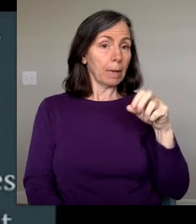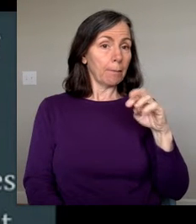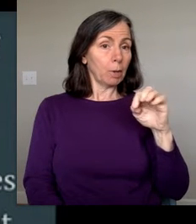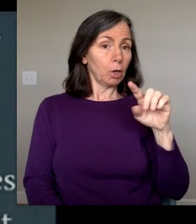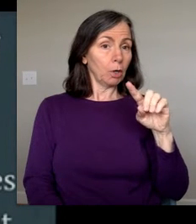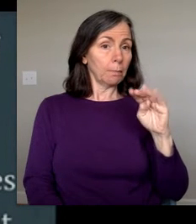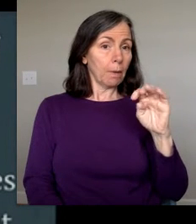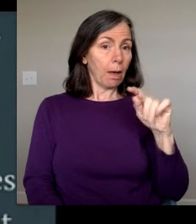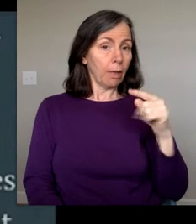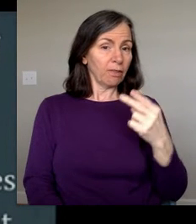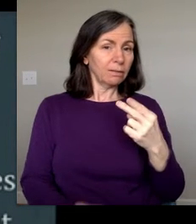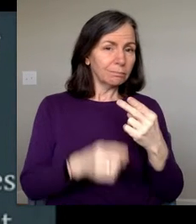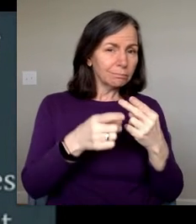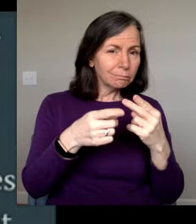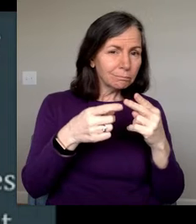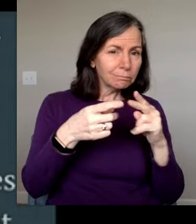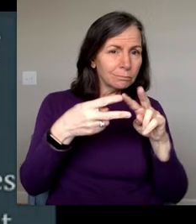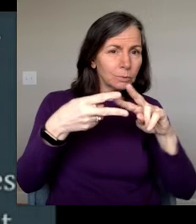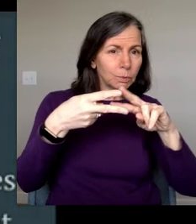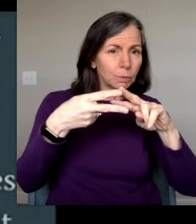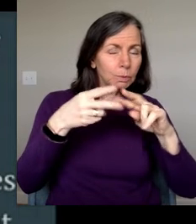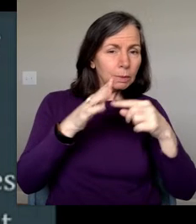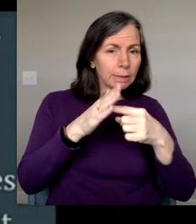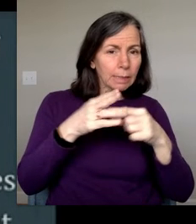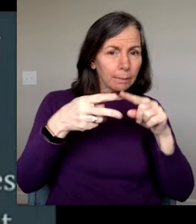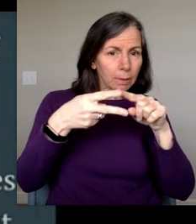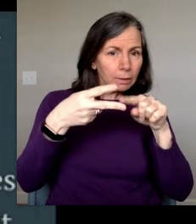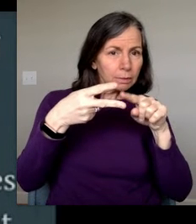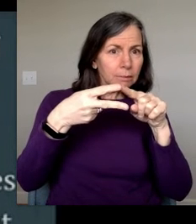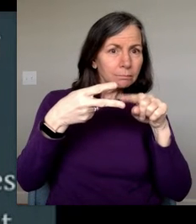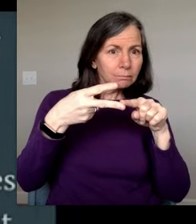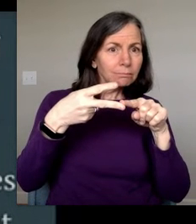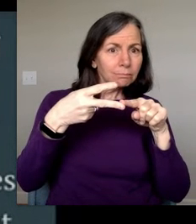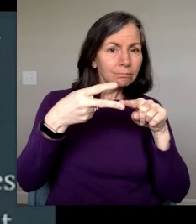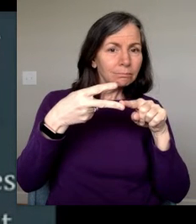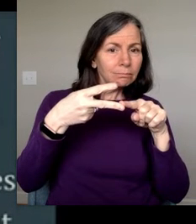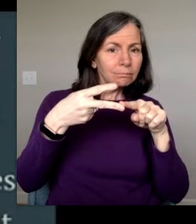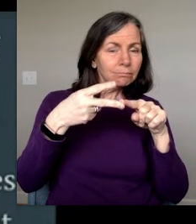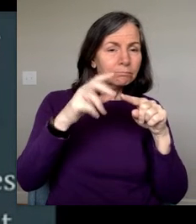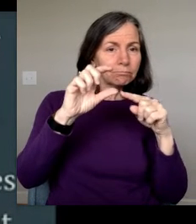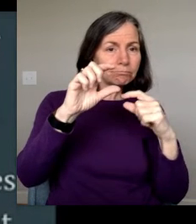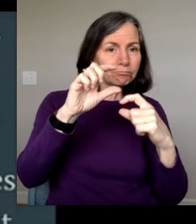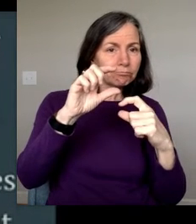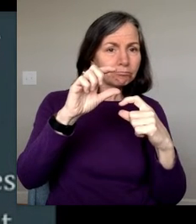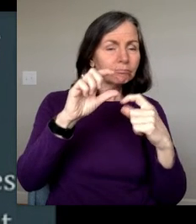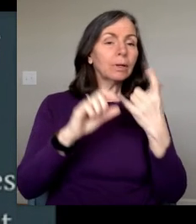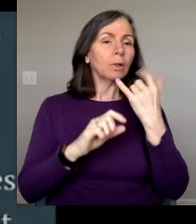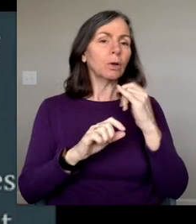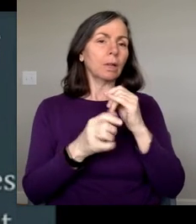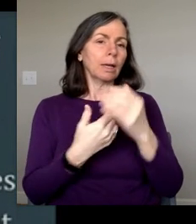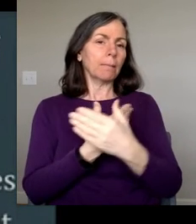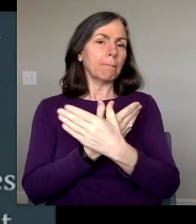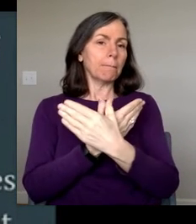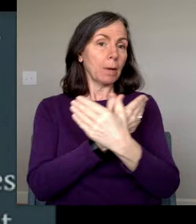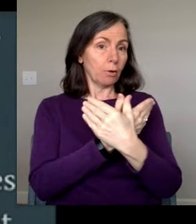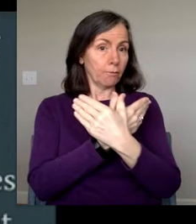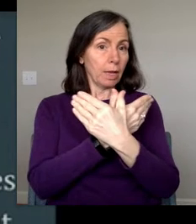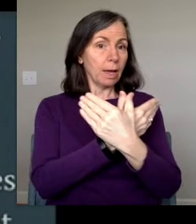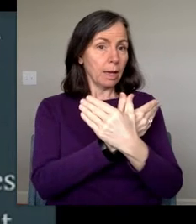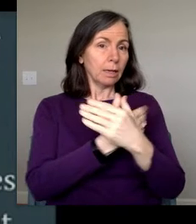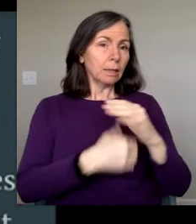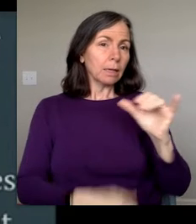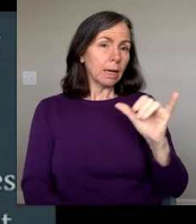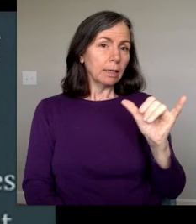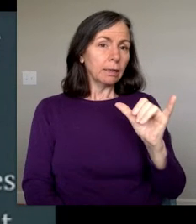little creature right here. Moths are kind of like butterflies. The peppered moth living in the forest outside